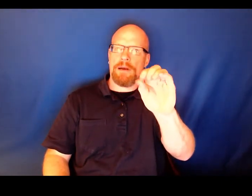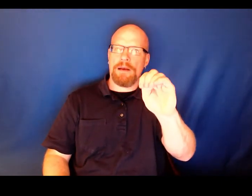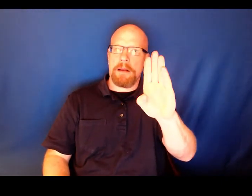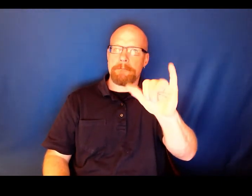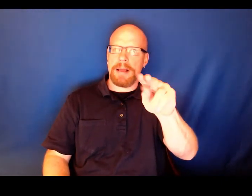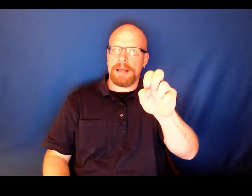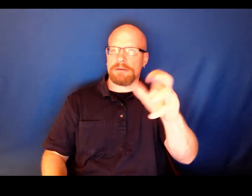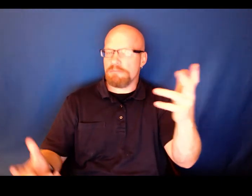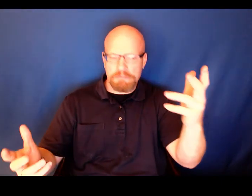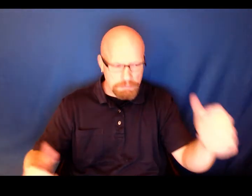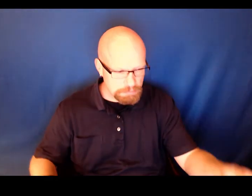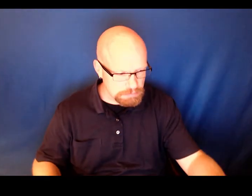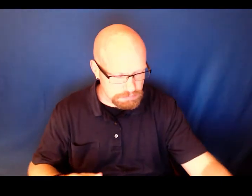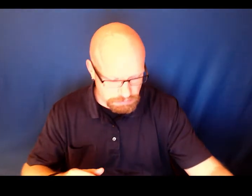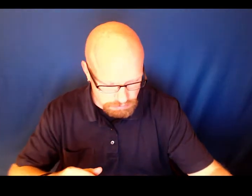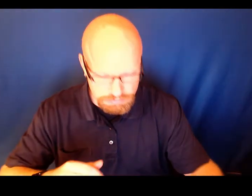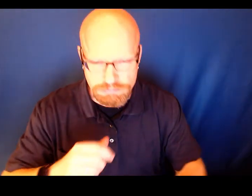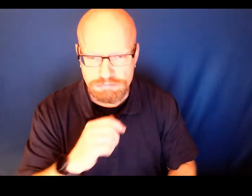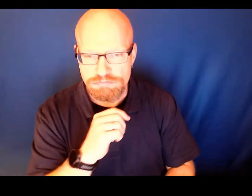terms.